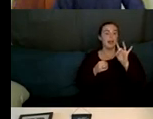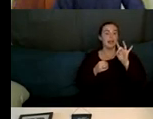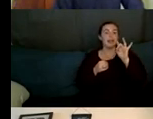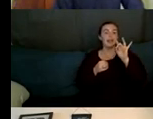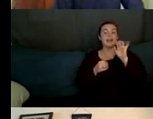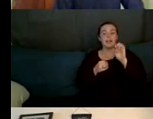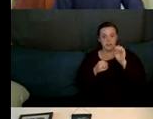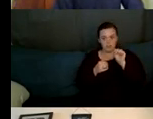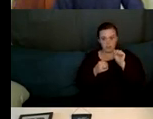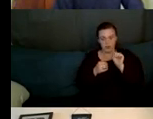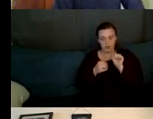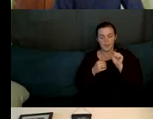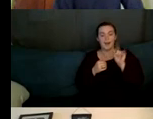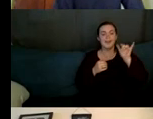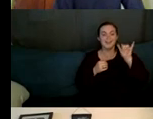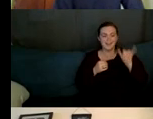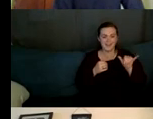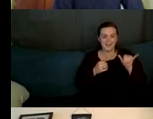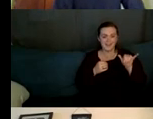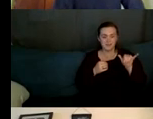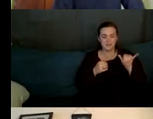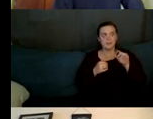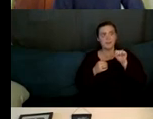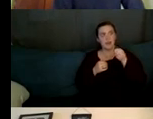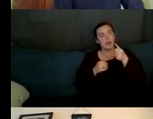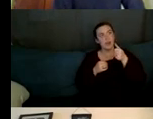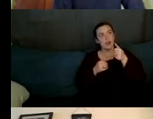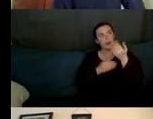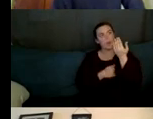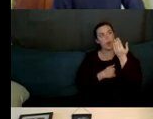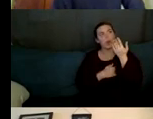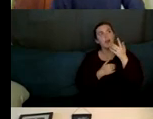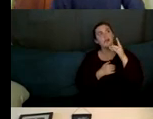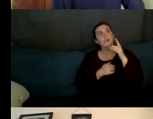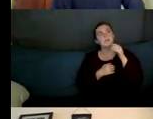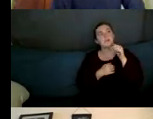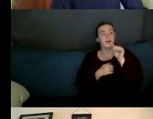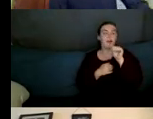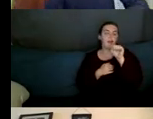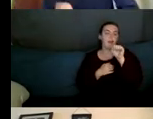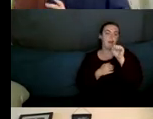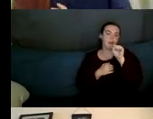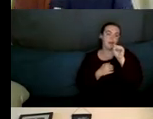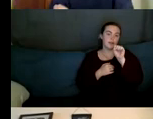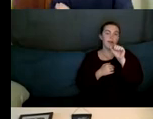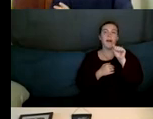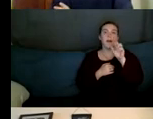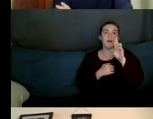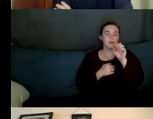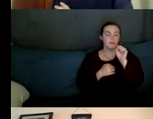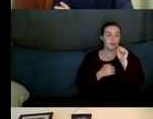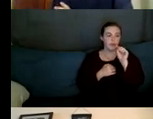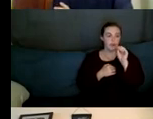And currently that is 10 a.m. Australian Eastern time, if you were wondering. Okay, so let me give you a little